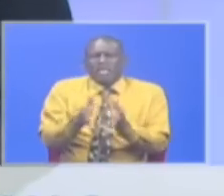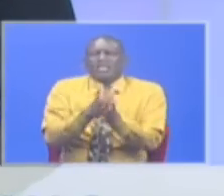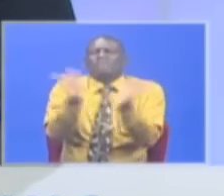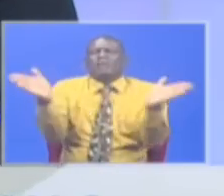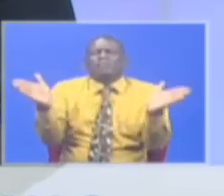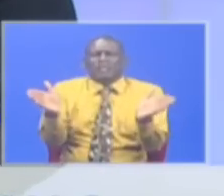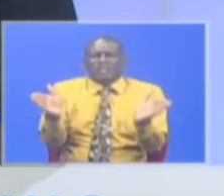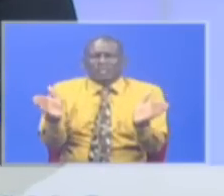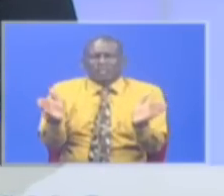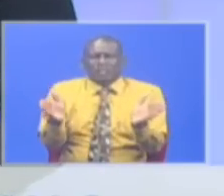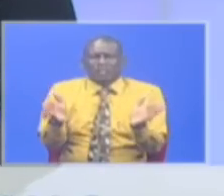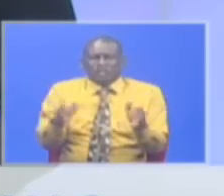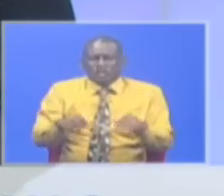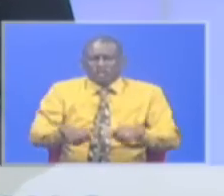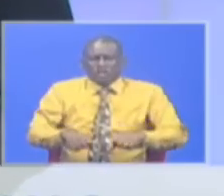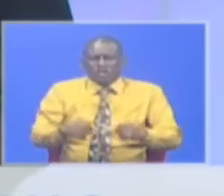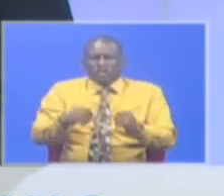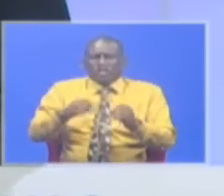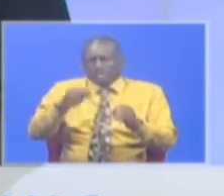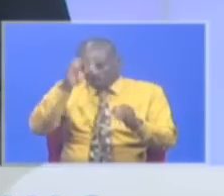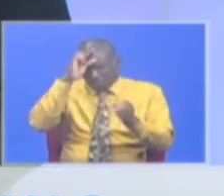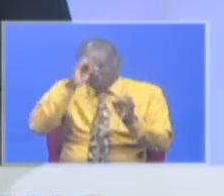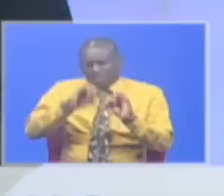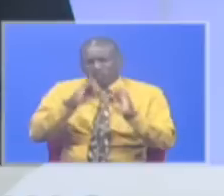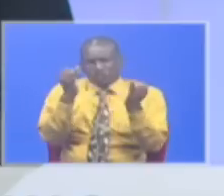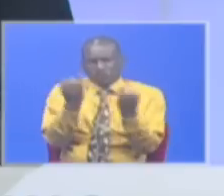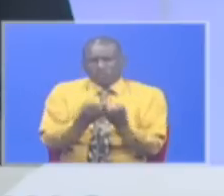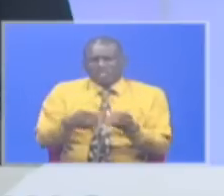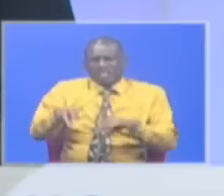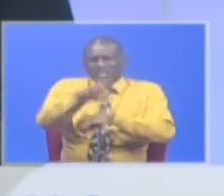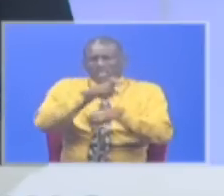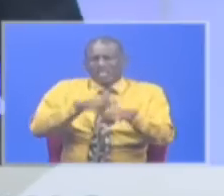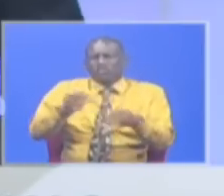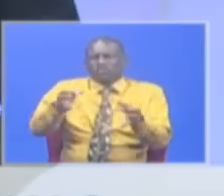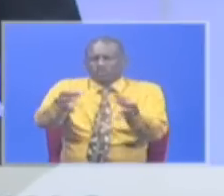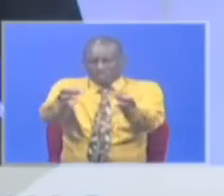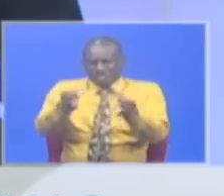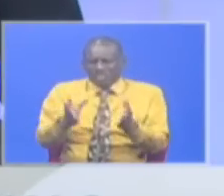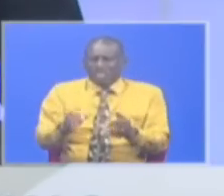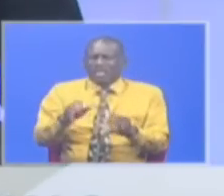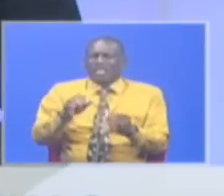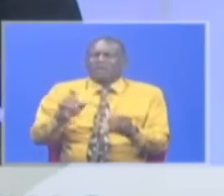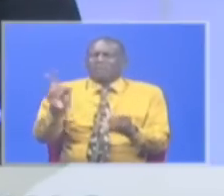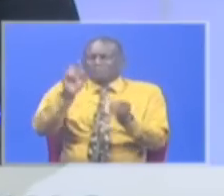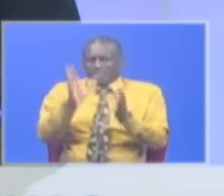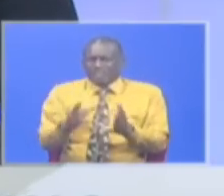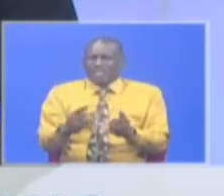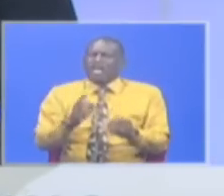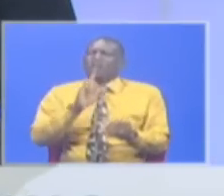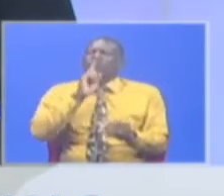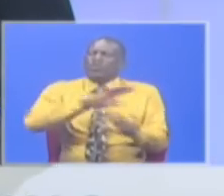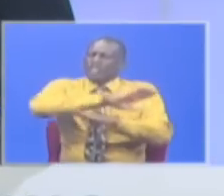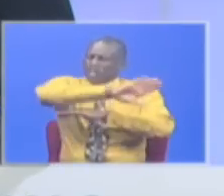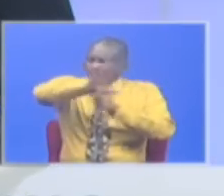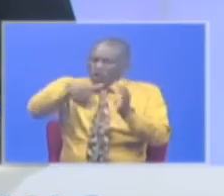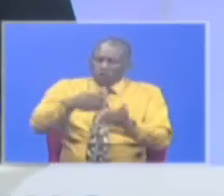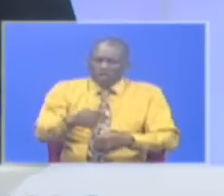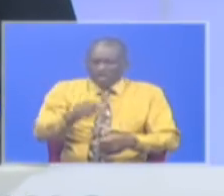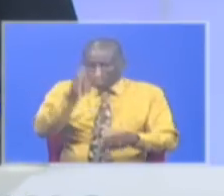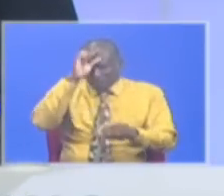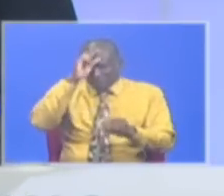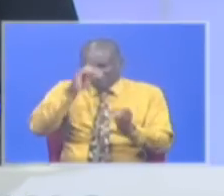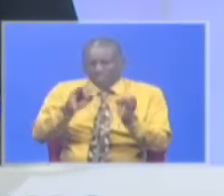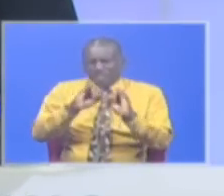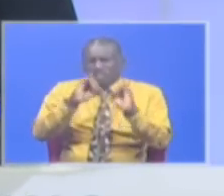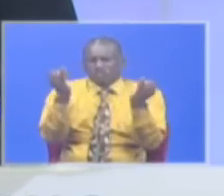down to the bosses of state parastatals, the National Treasury's Cabinet Secretary Ukur Yatani has ordered all state corporations and agencies